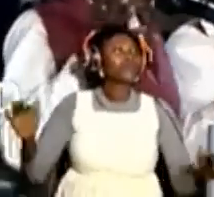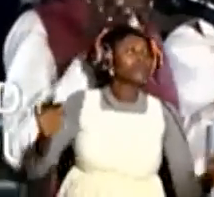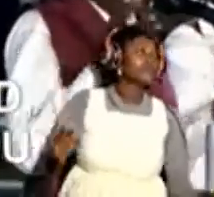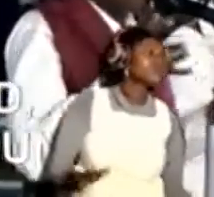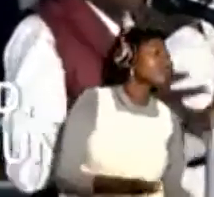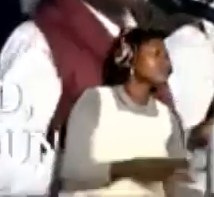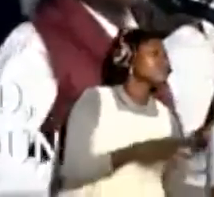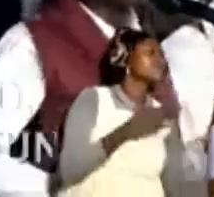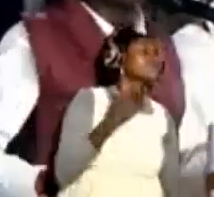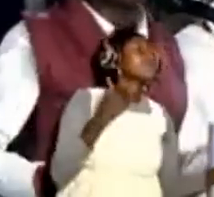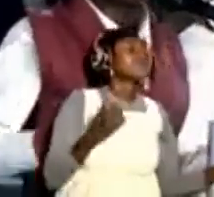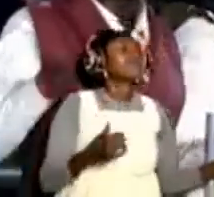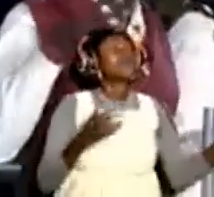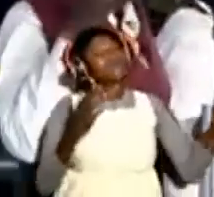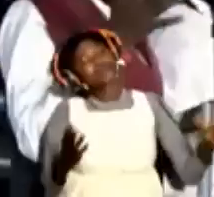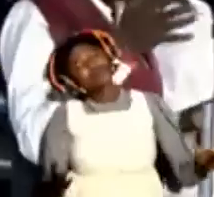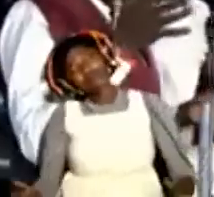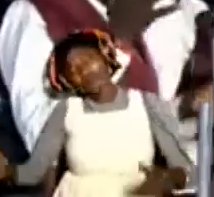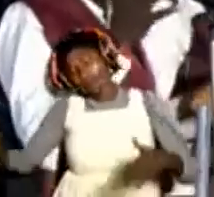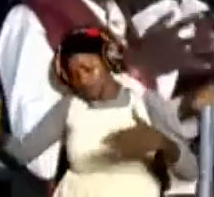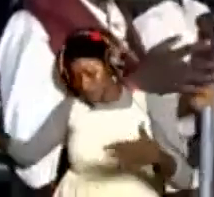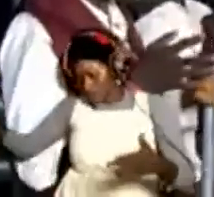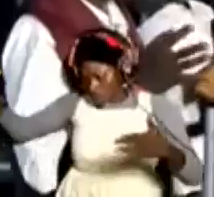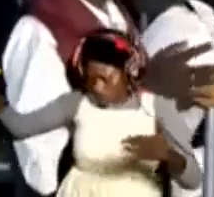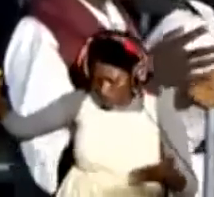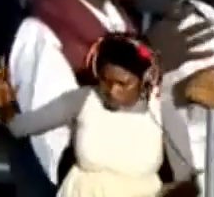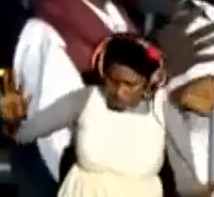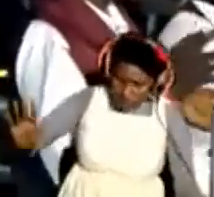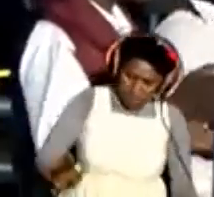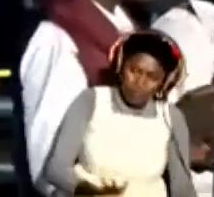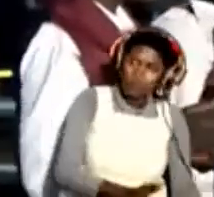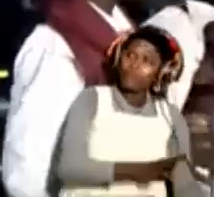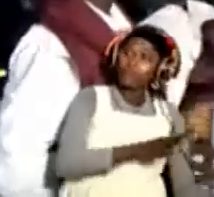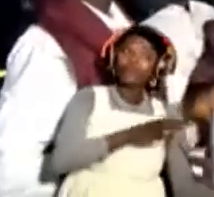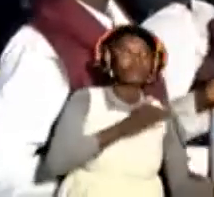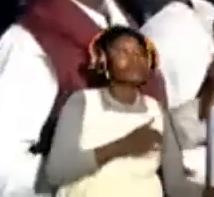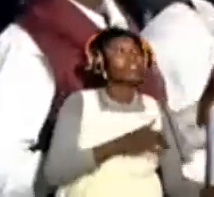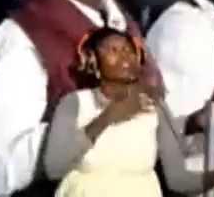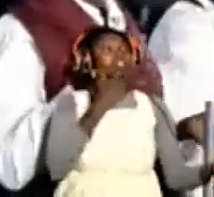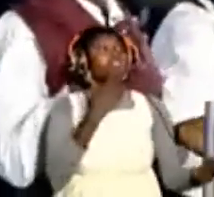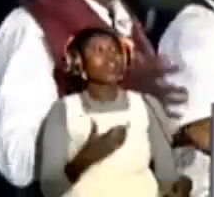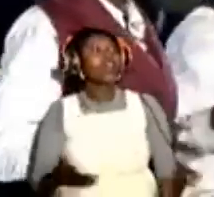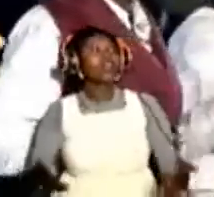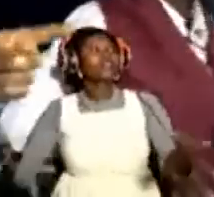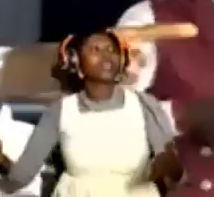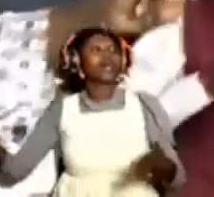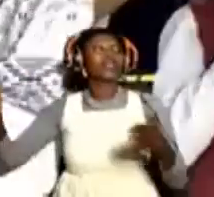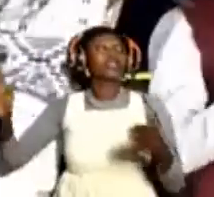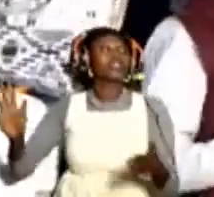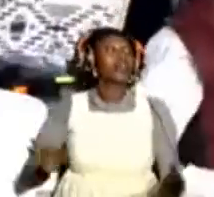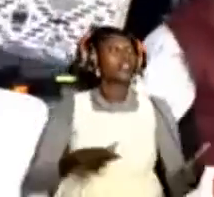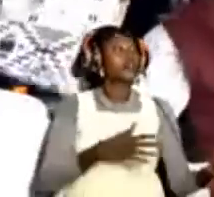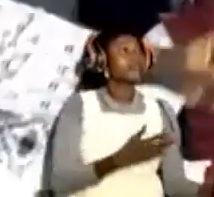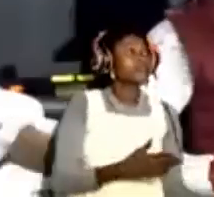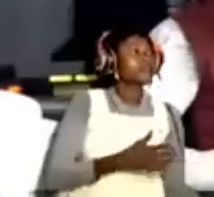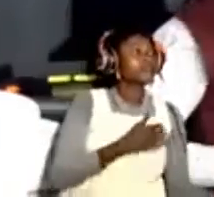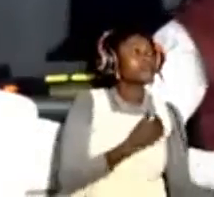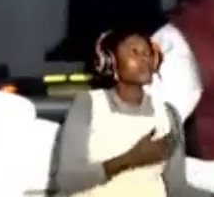I want to live above the world. Above the world. No Satan's doubt.